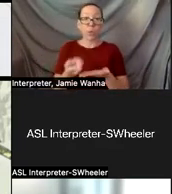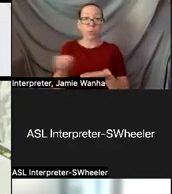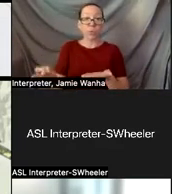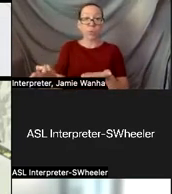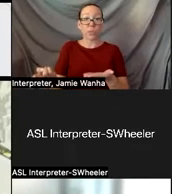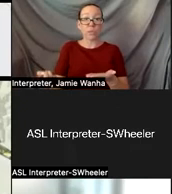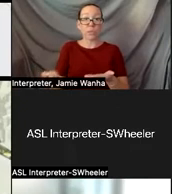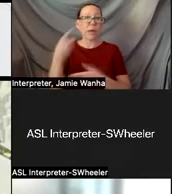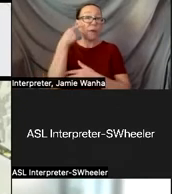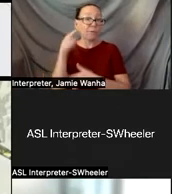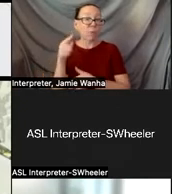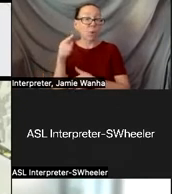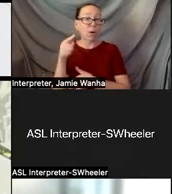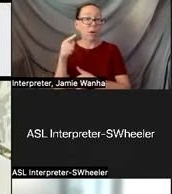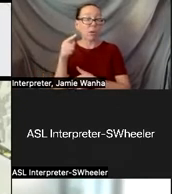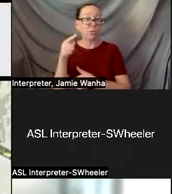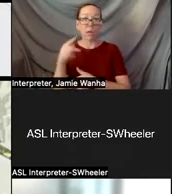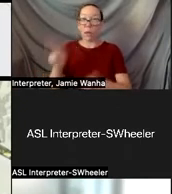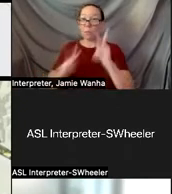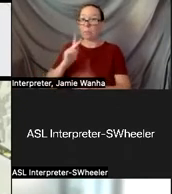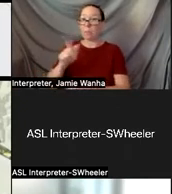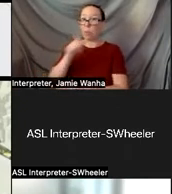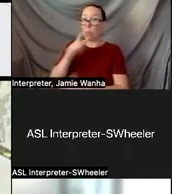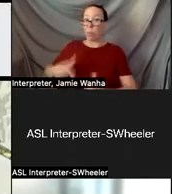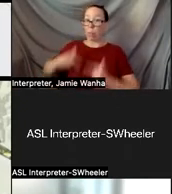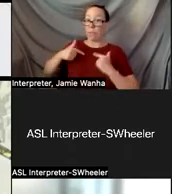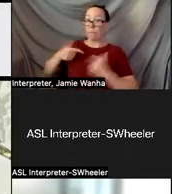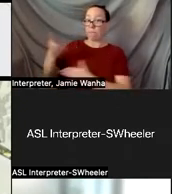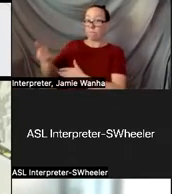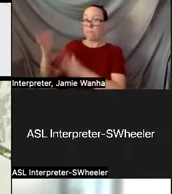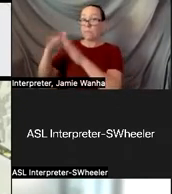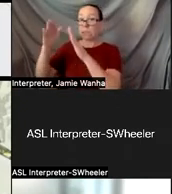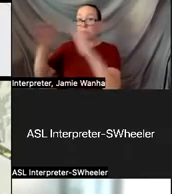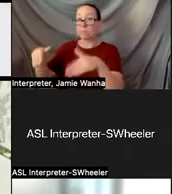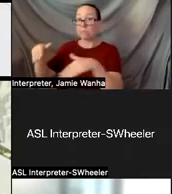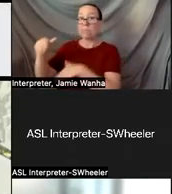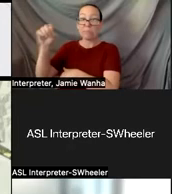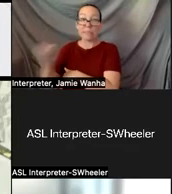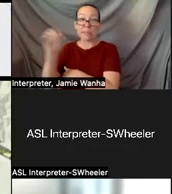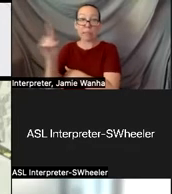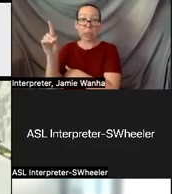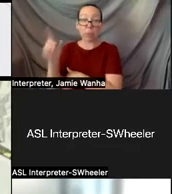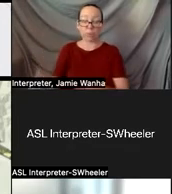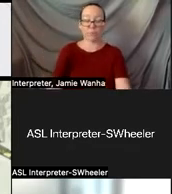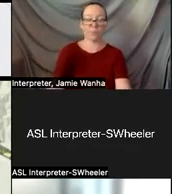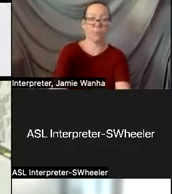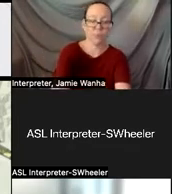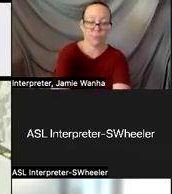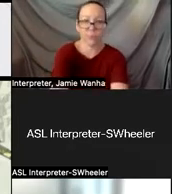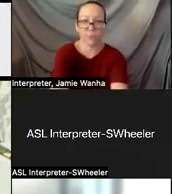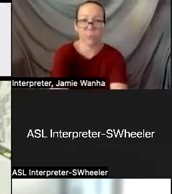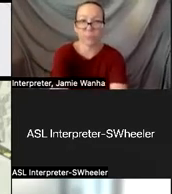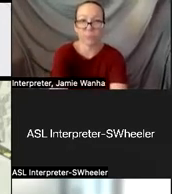for the residents of San Diego. And I wanted to be able to show you kind of both sides of what we are doing here at OES.